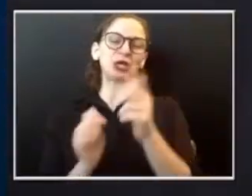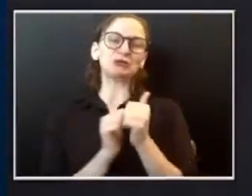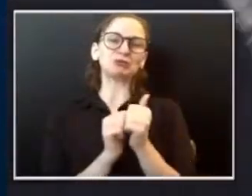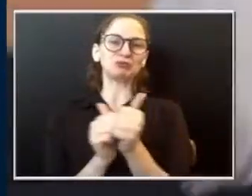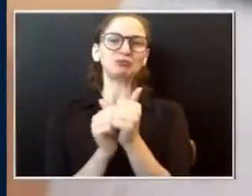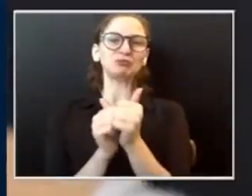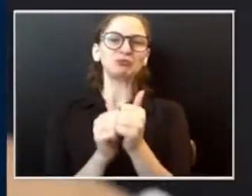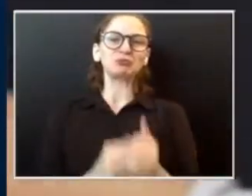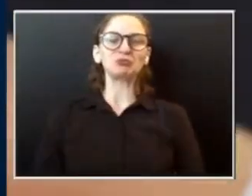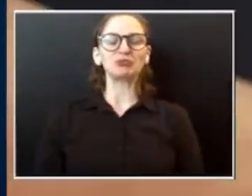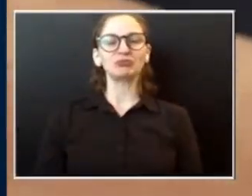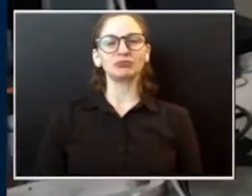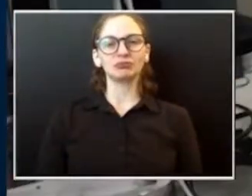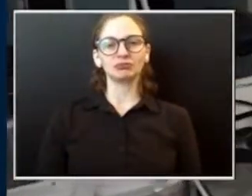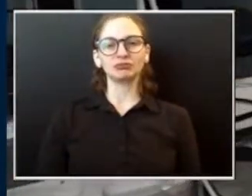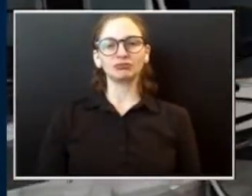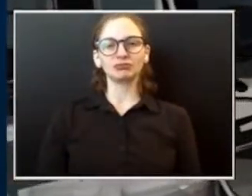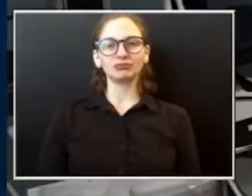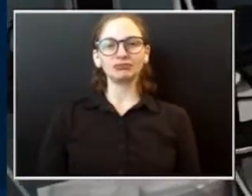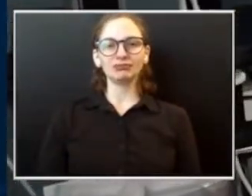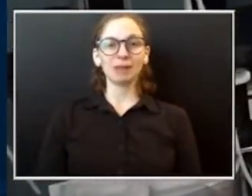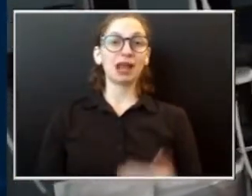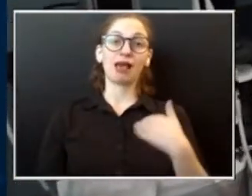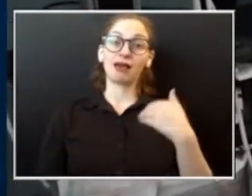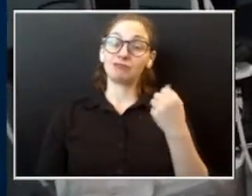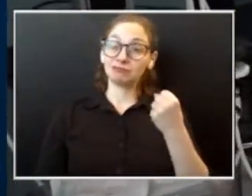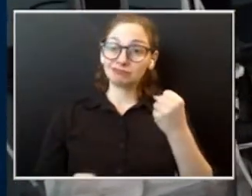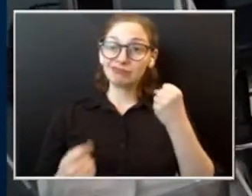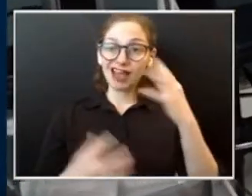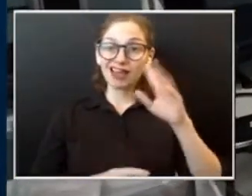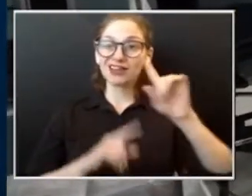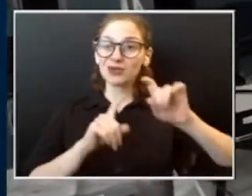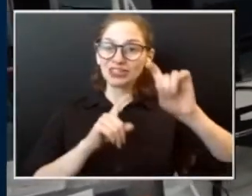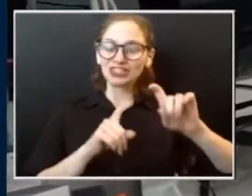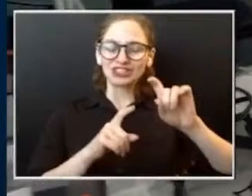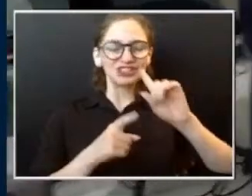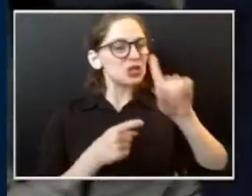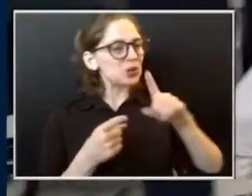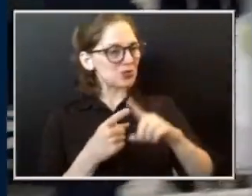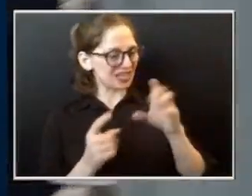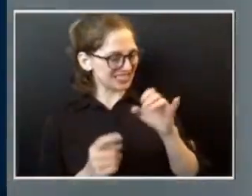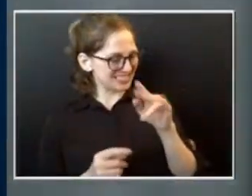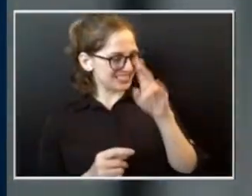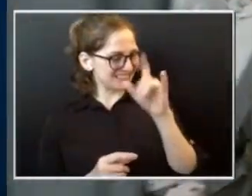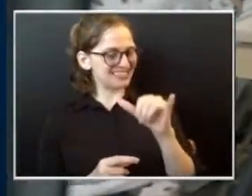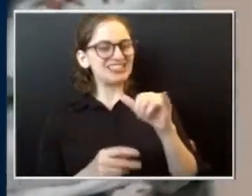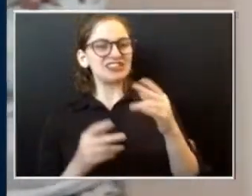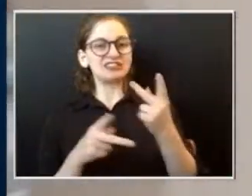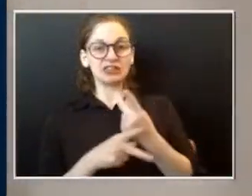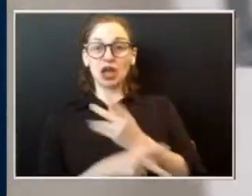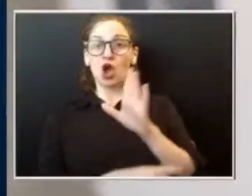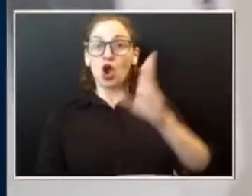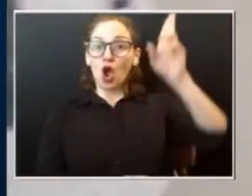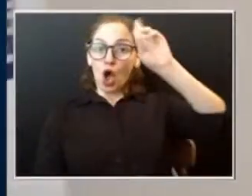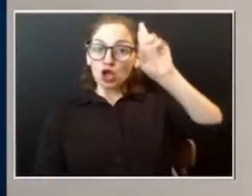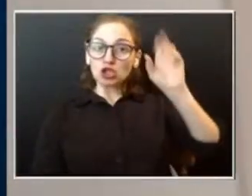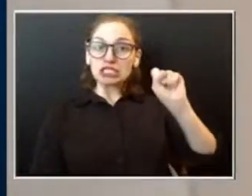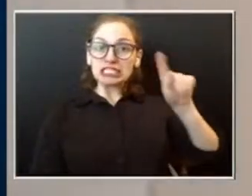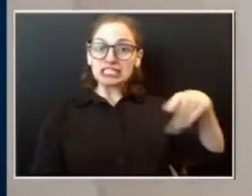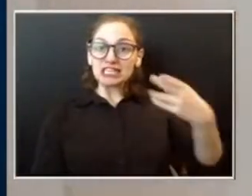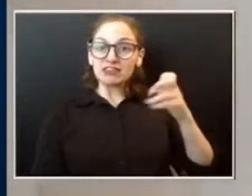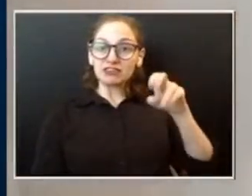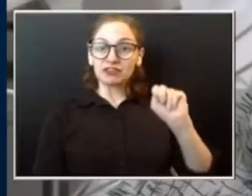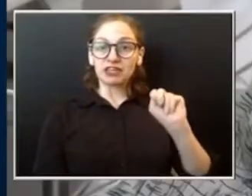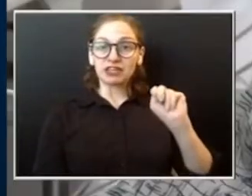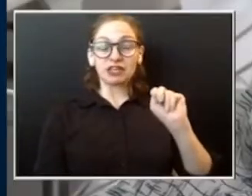I had a checklist of questions. From the moment Cindy Diedrich learned her Uncle Stephen was in trouble, she was ready to help any way